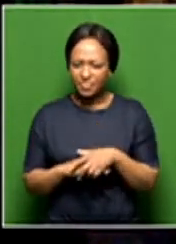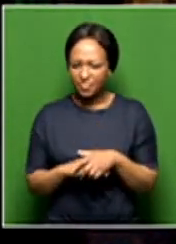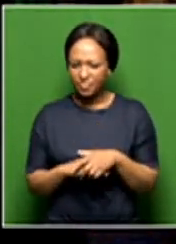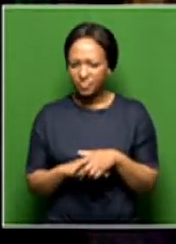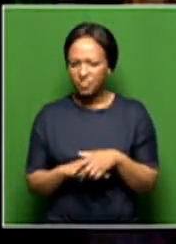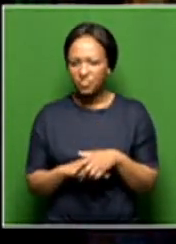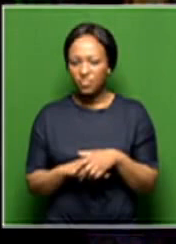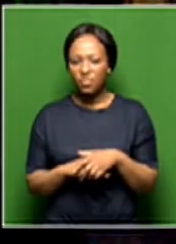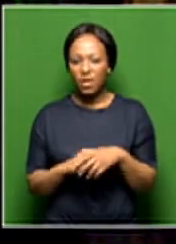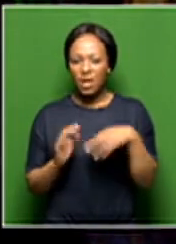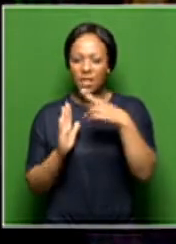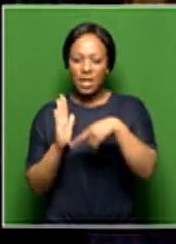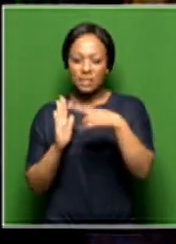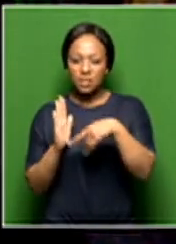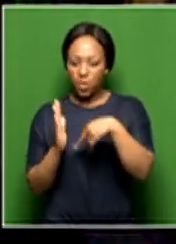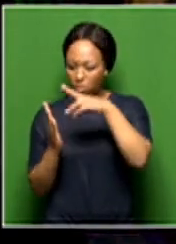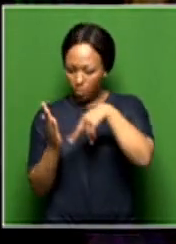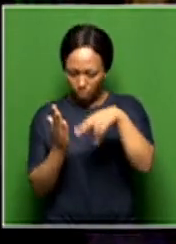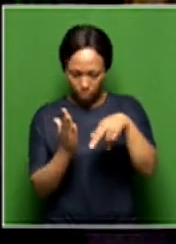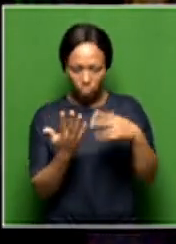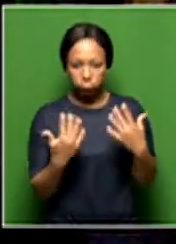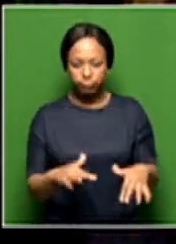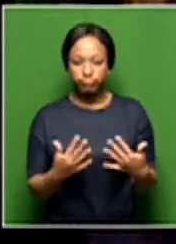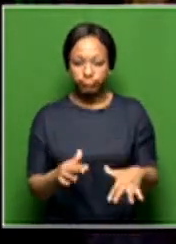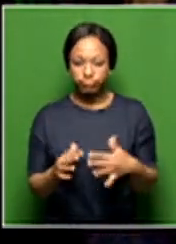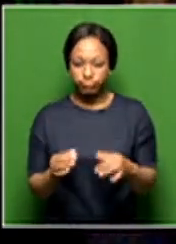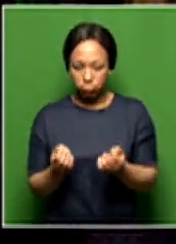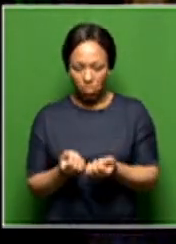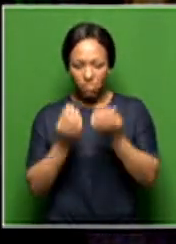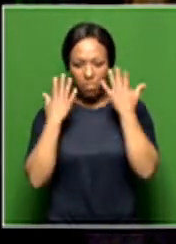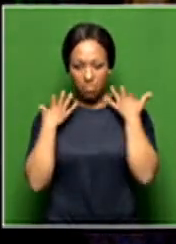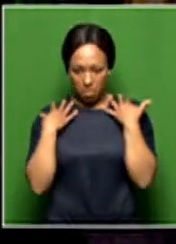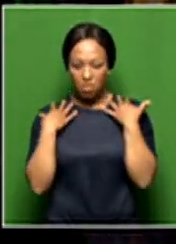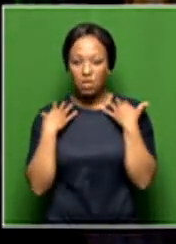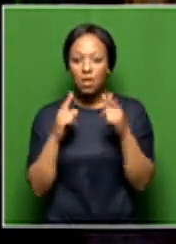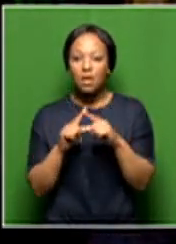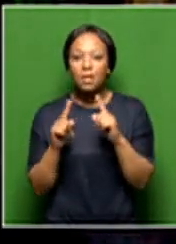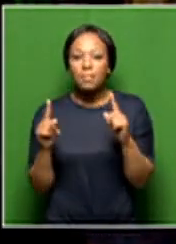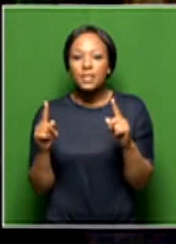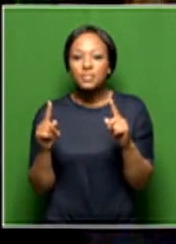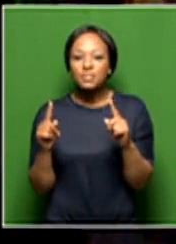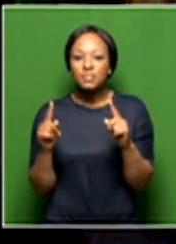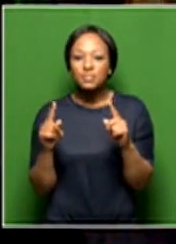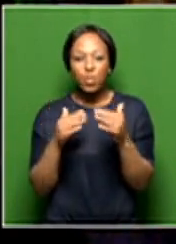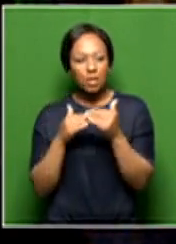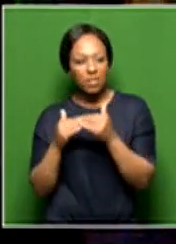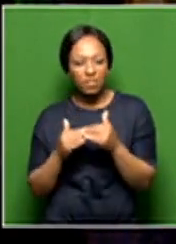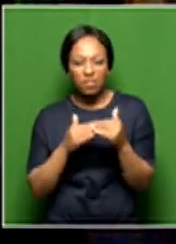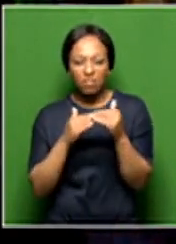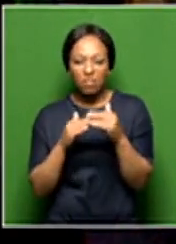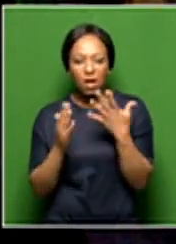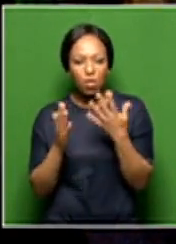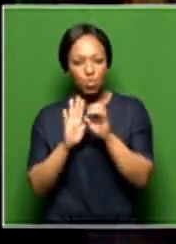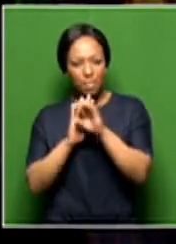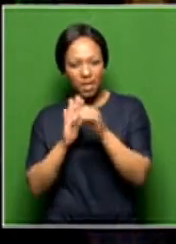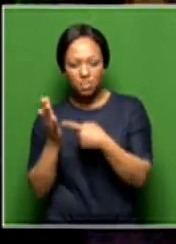The literature out there is overwhelming, and we're conscientious about the way that we market